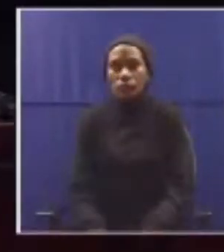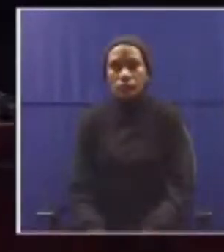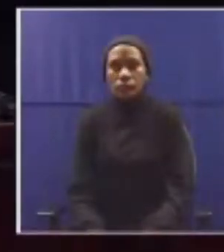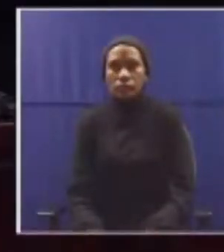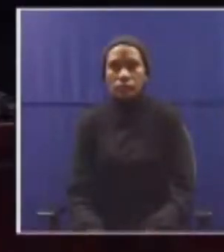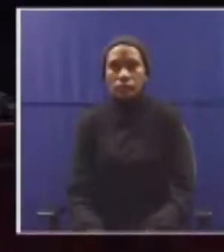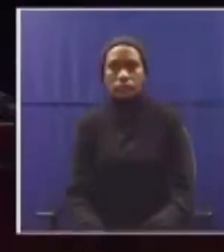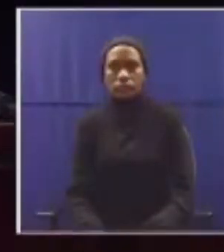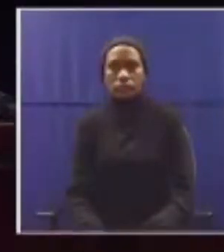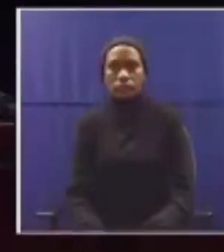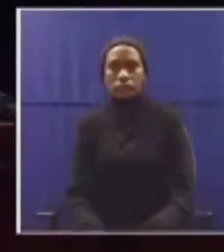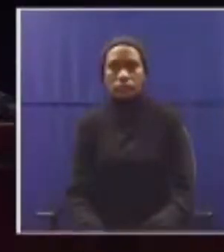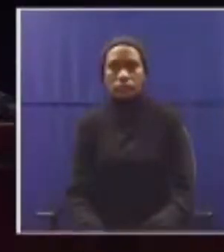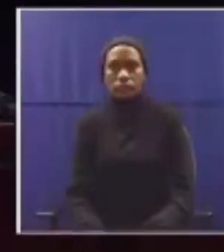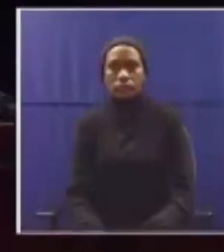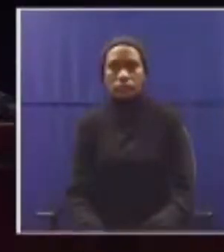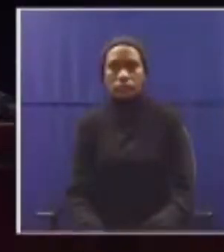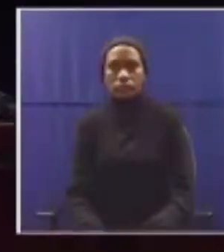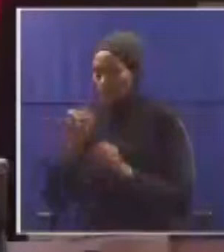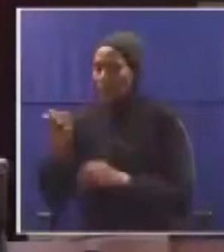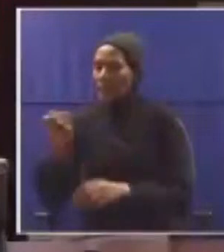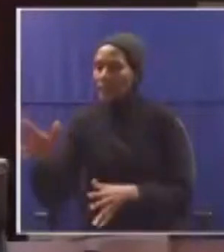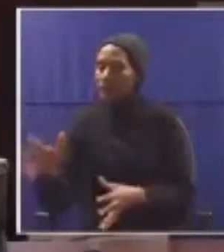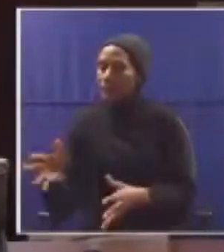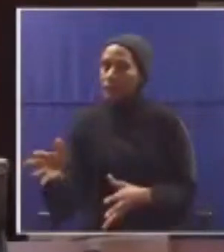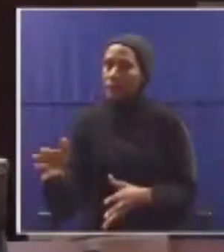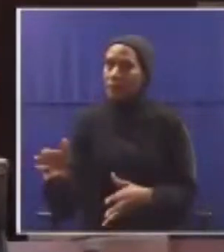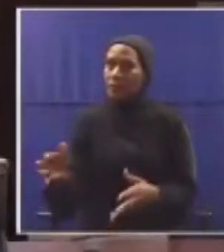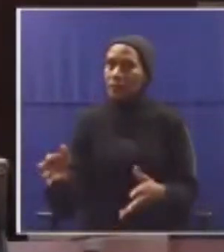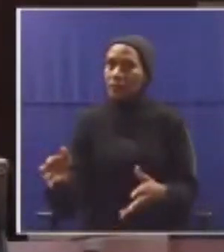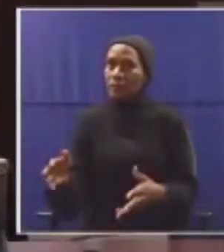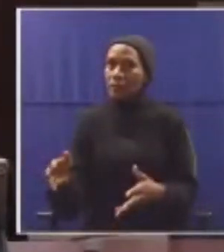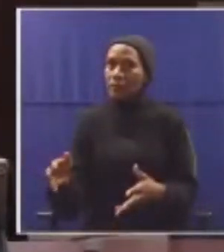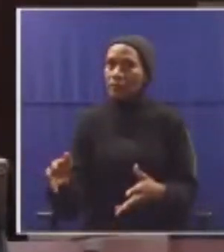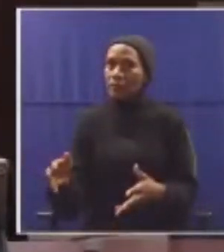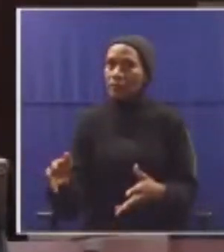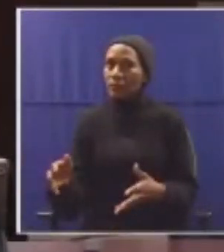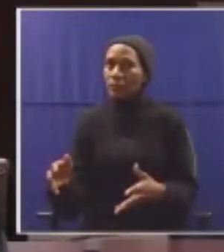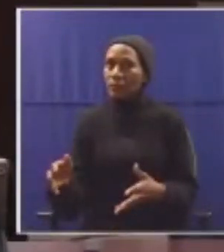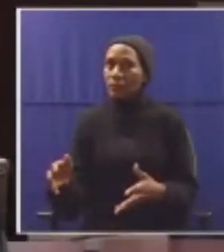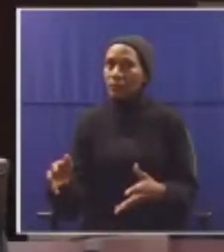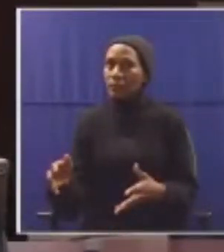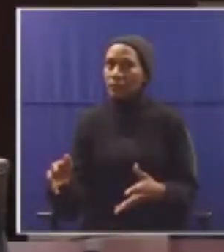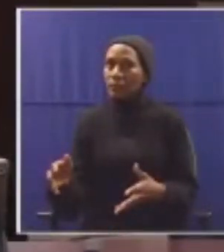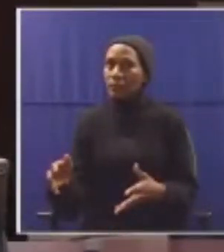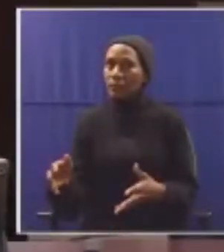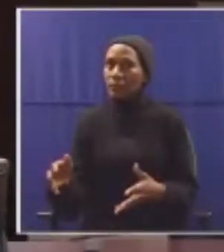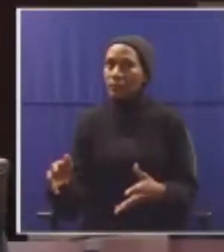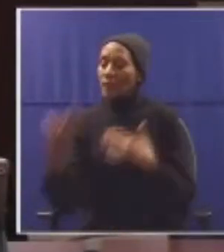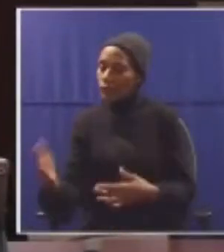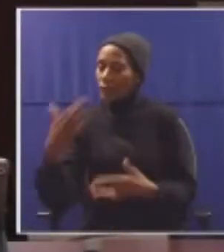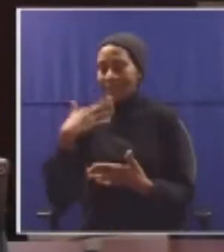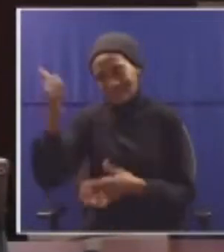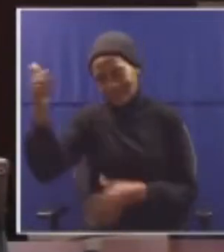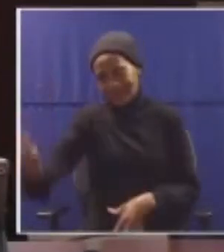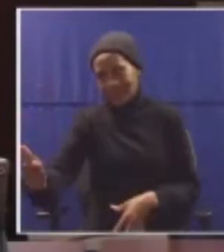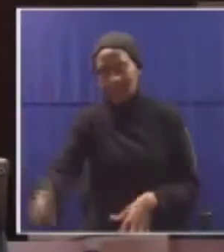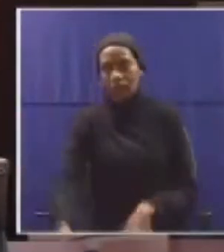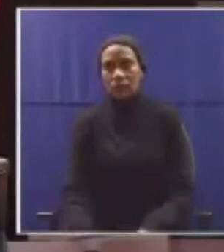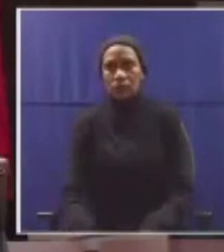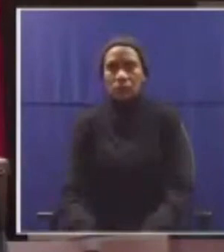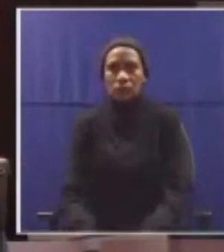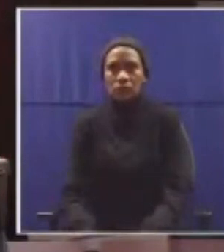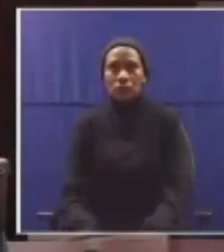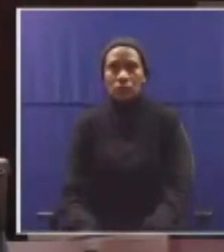Yes, you, Honorable Kalipi. Chairperson, who's asking questions? Yes. Me or it's him? No, take your seat now. Thank you.